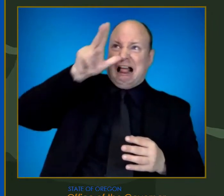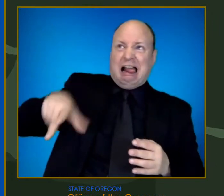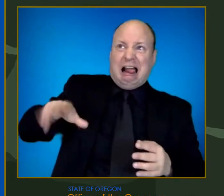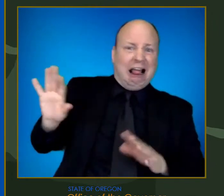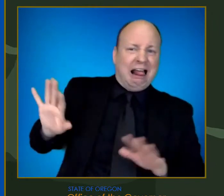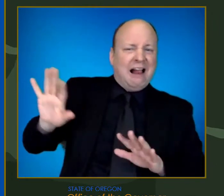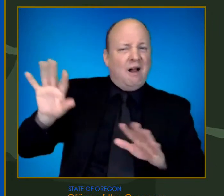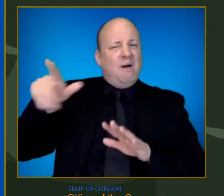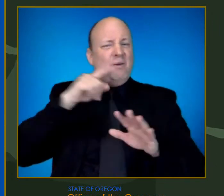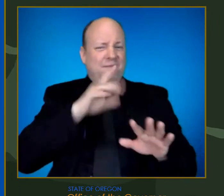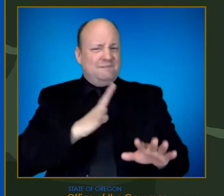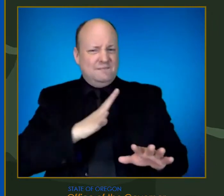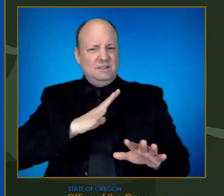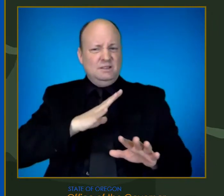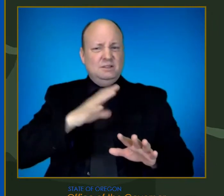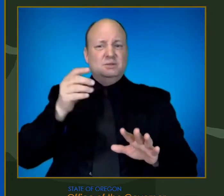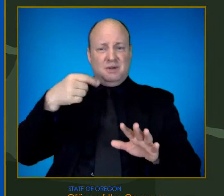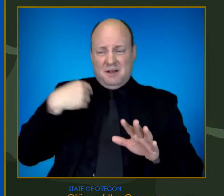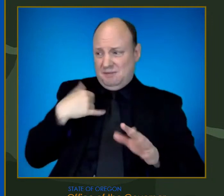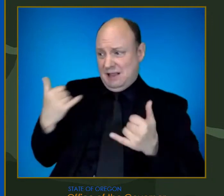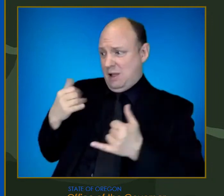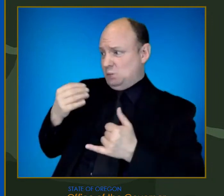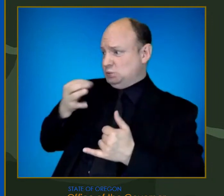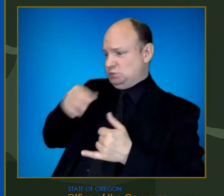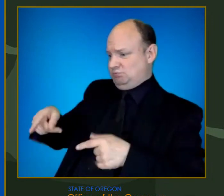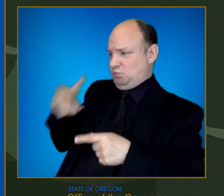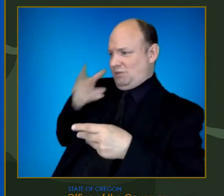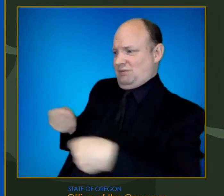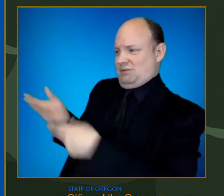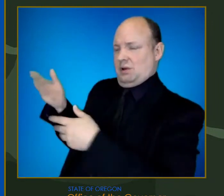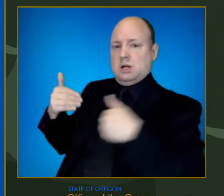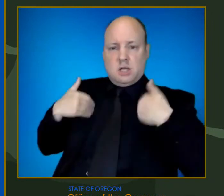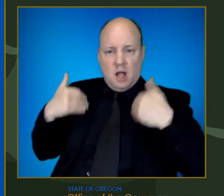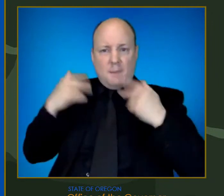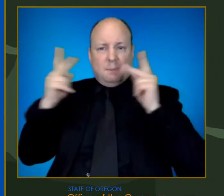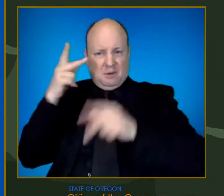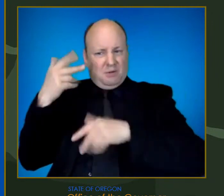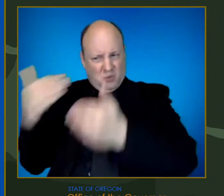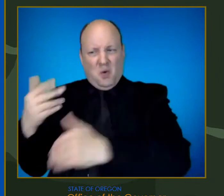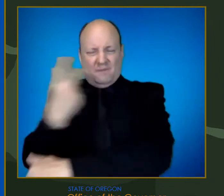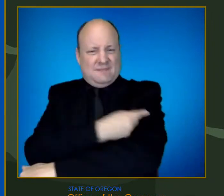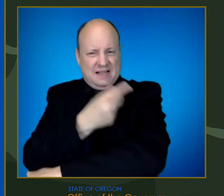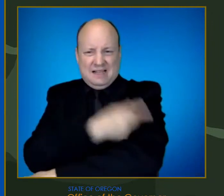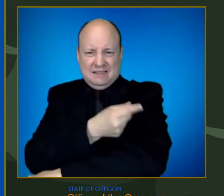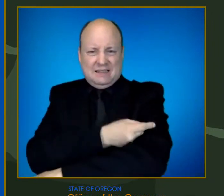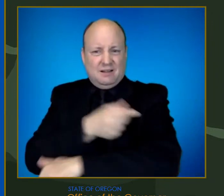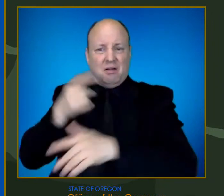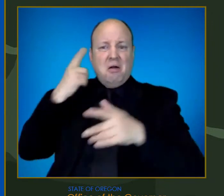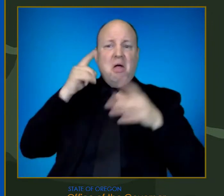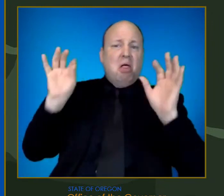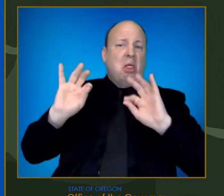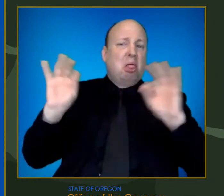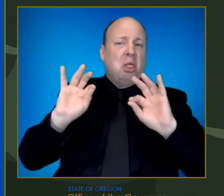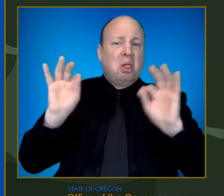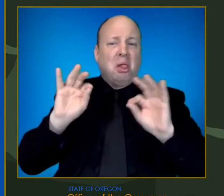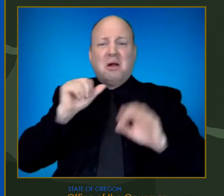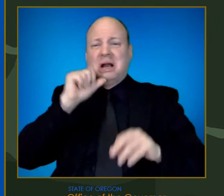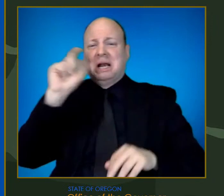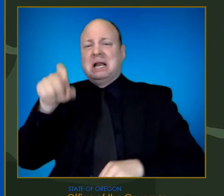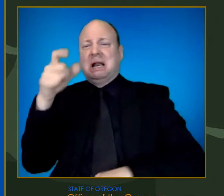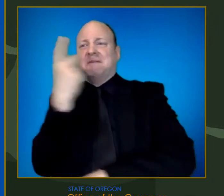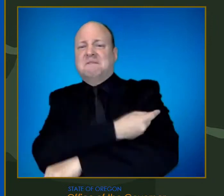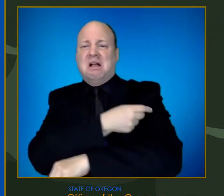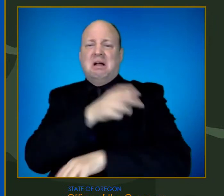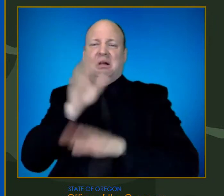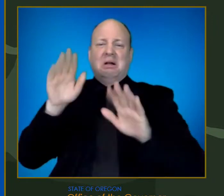being eligible for the vaccine, people just not thinking that it's really important for them to get the vaccine because they don't feel that they're at very much risk. And